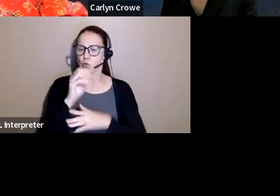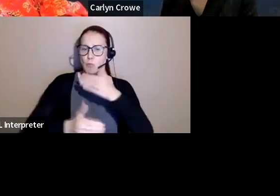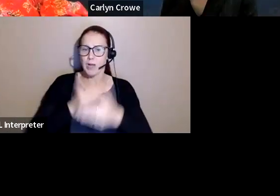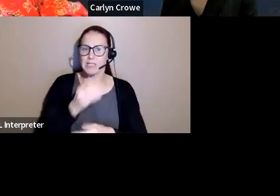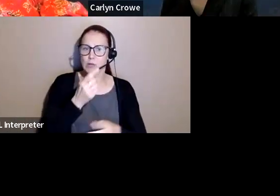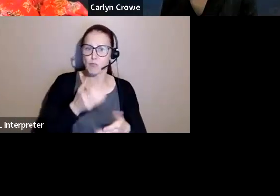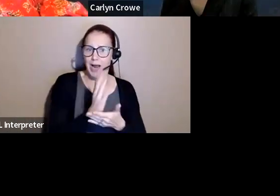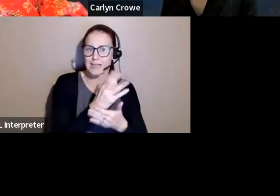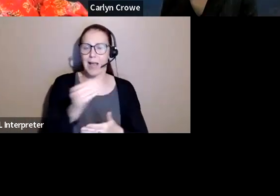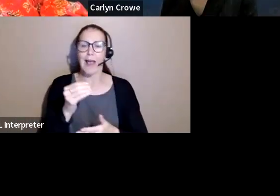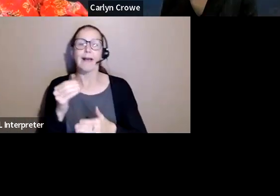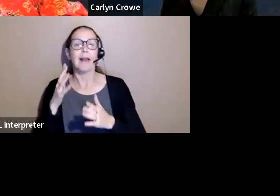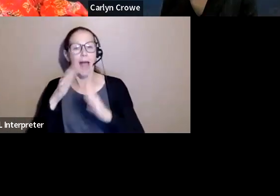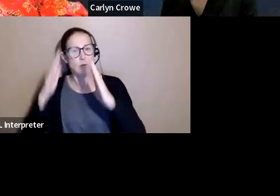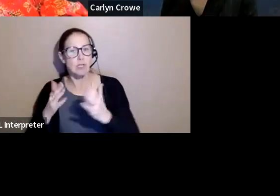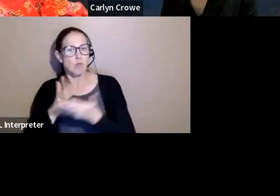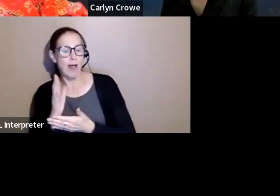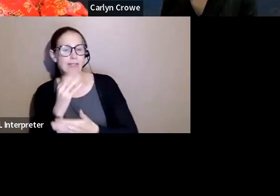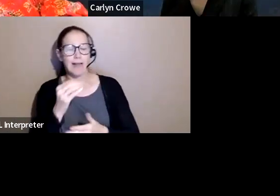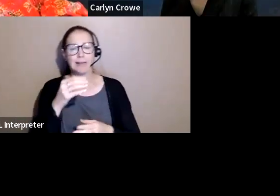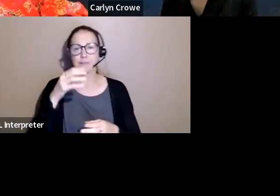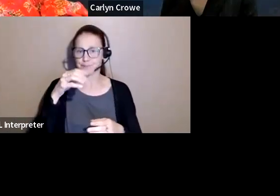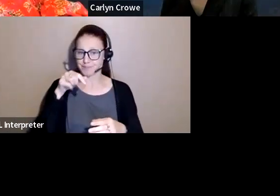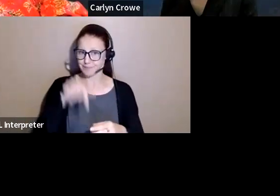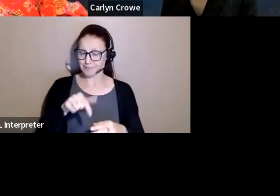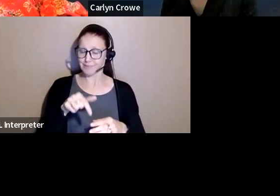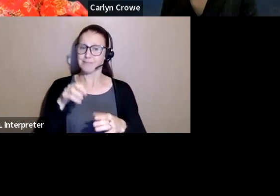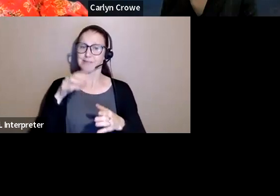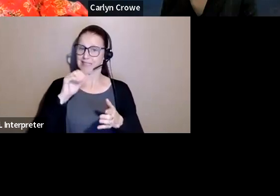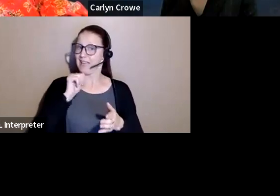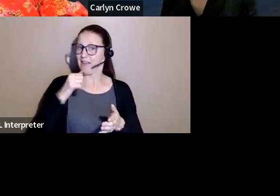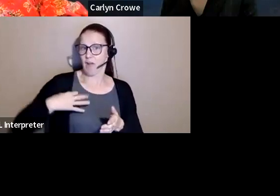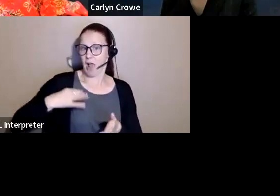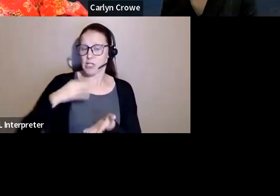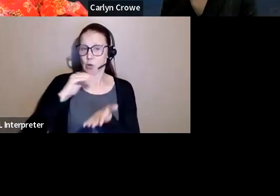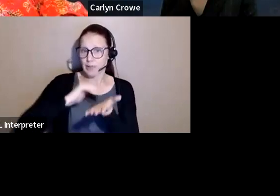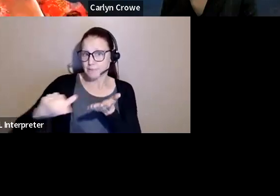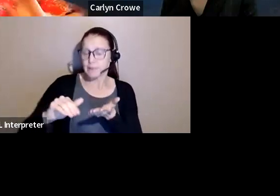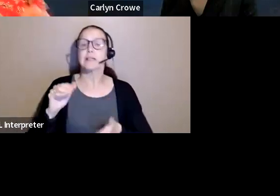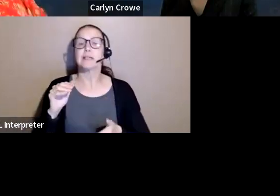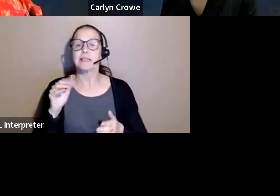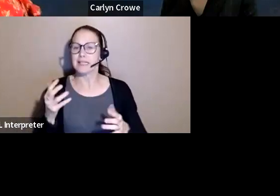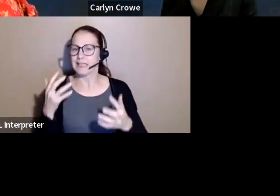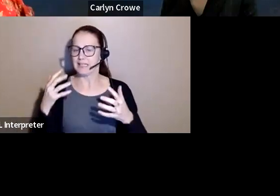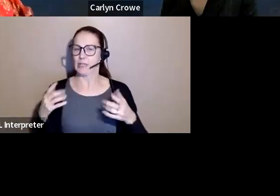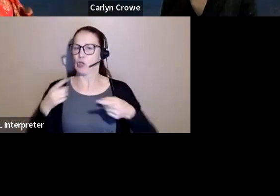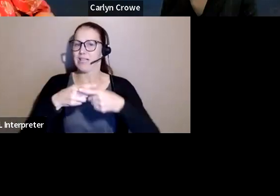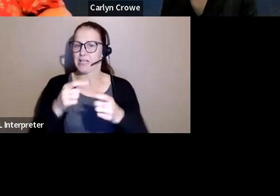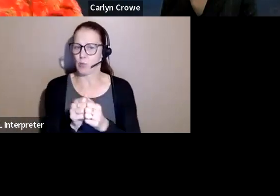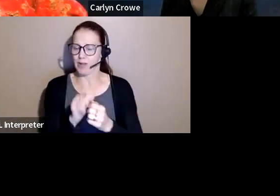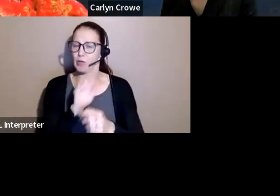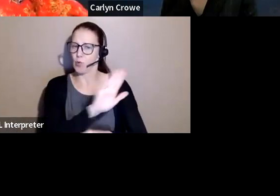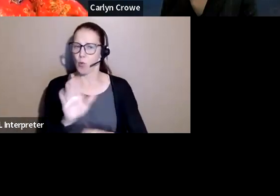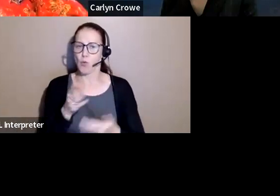how involuntary discharge intersects with these rights. And so we are specifically